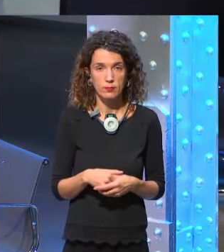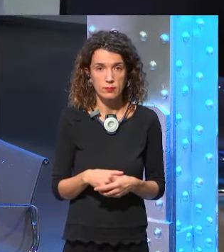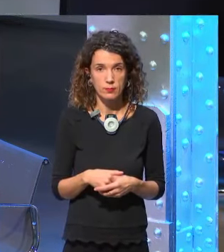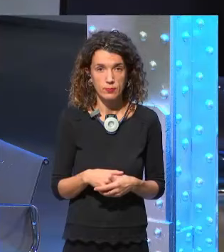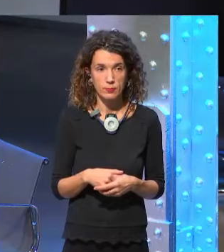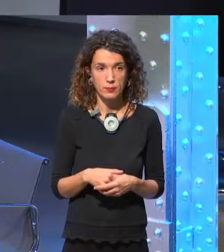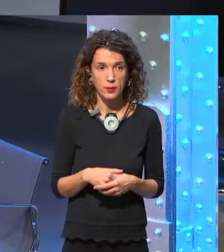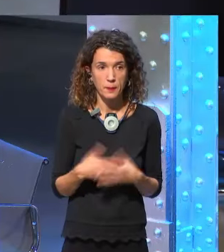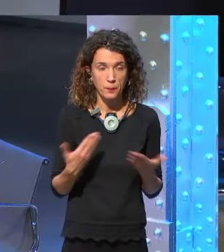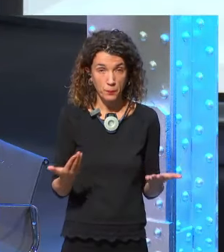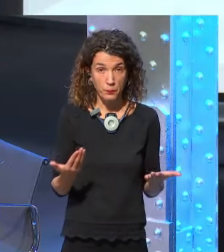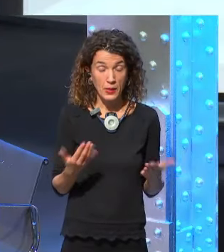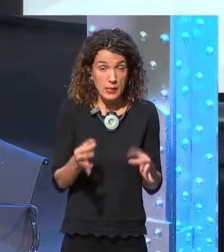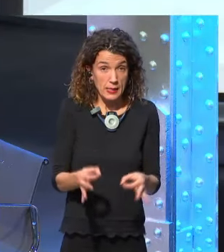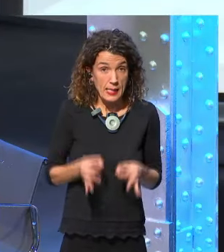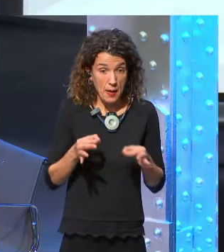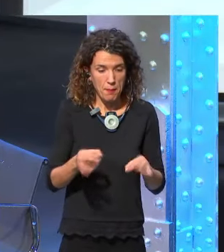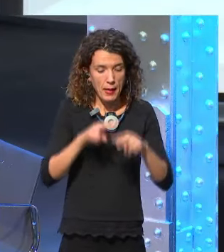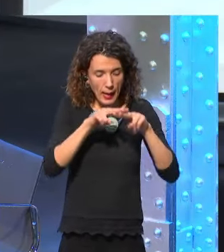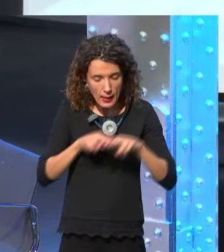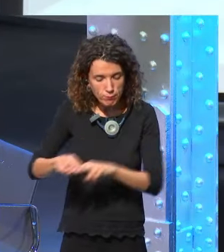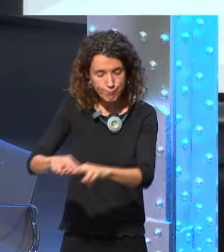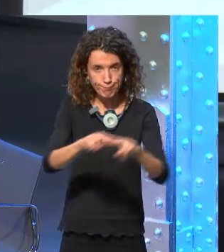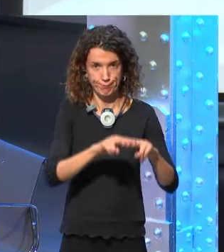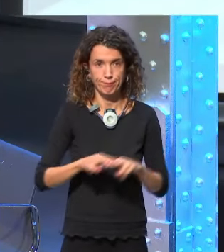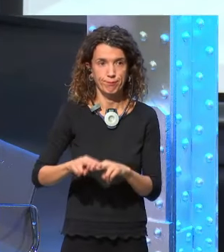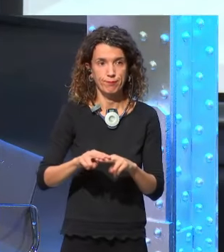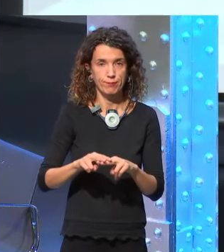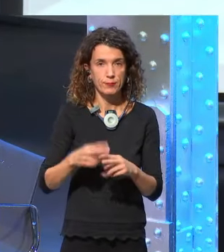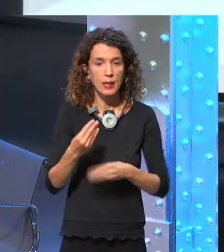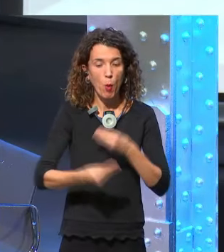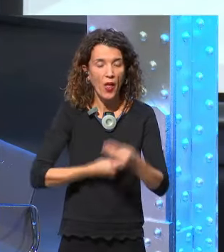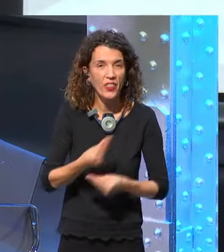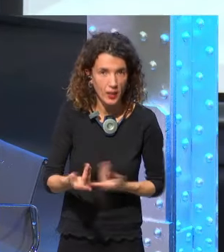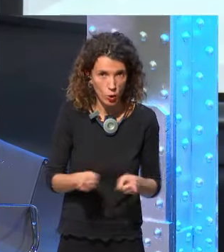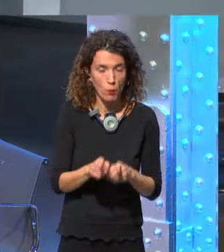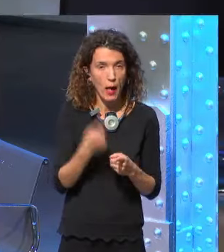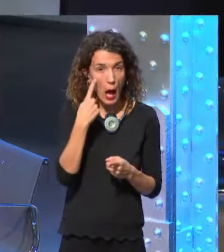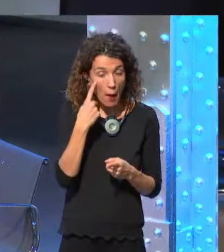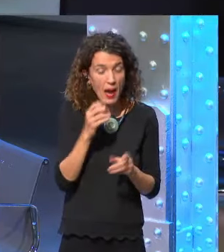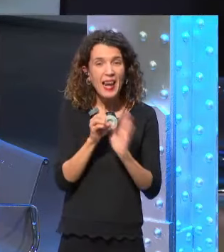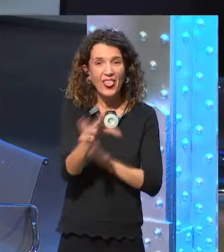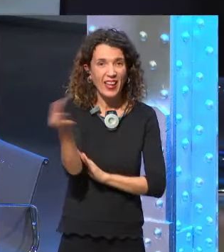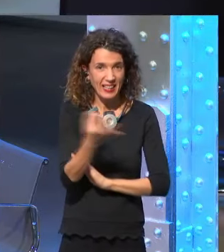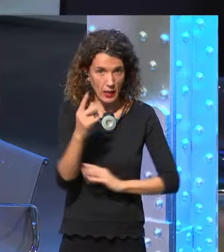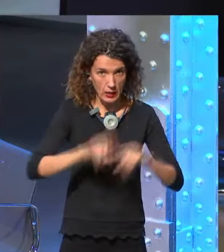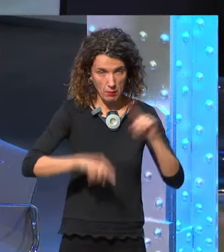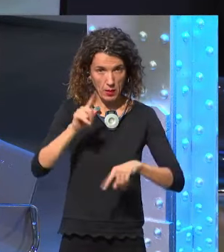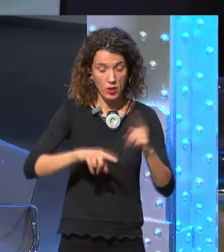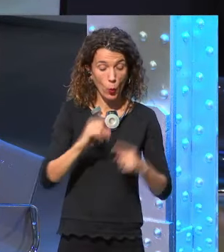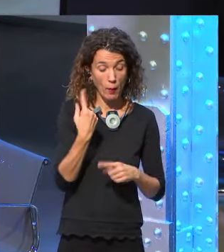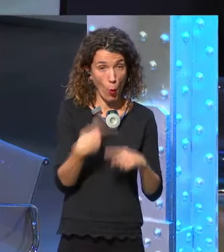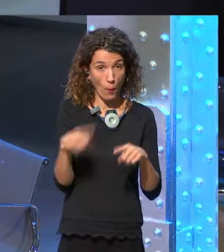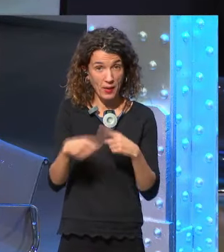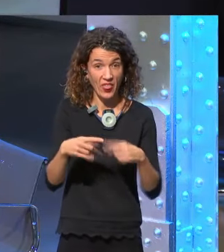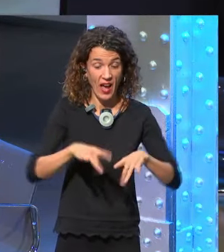what we produce, so that we know where to shoot next. And here you see one of these clay lumps landing. You see another